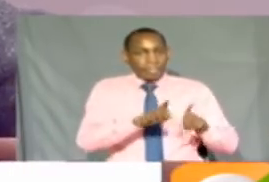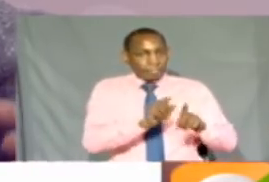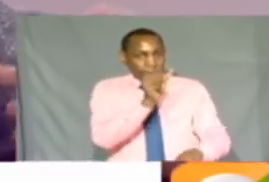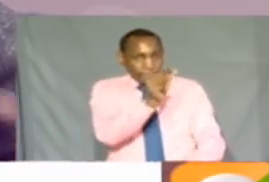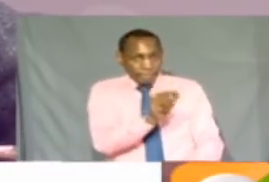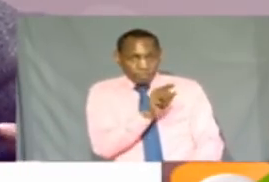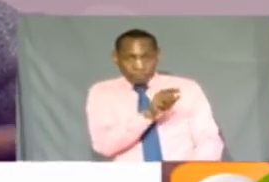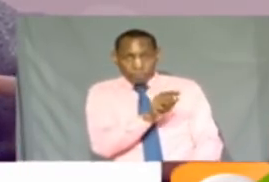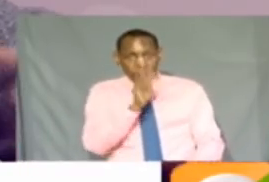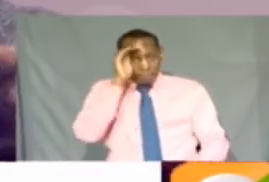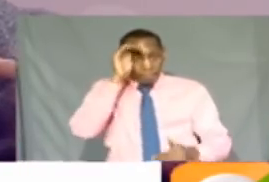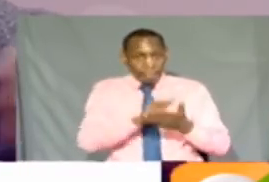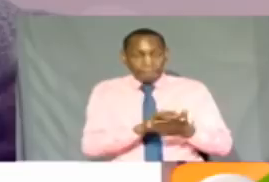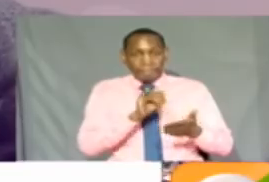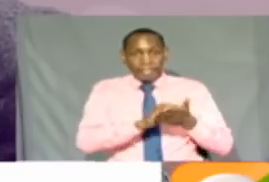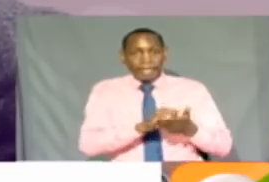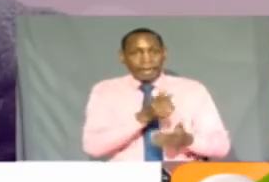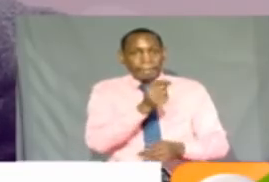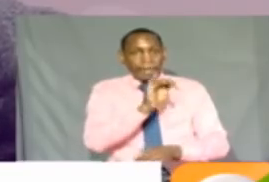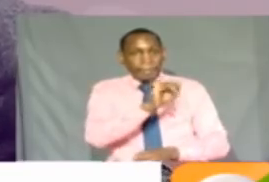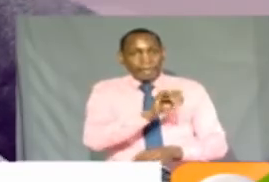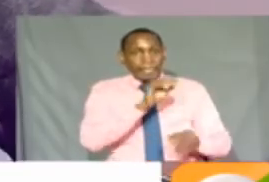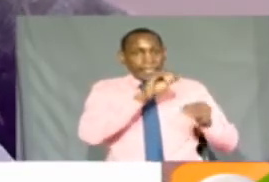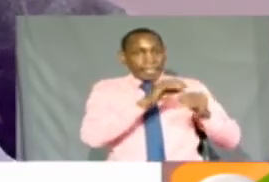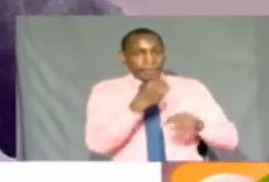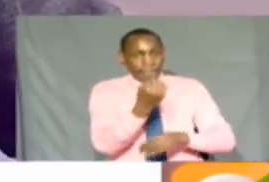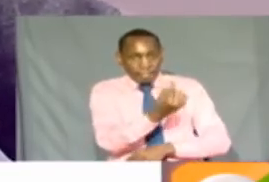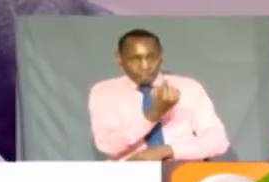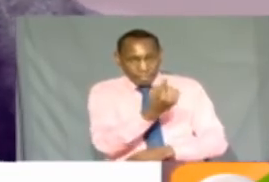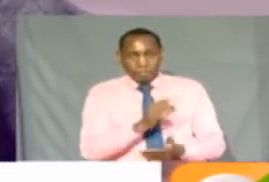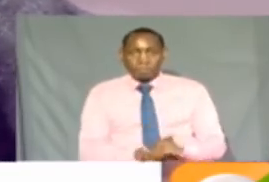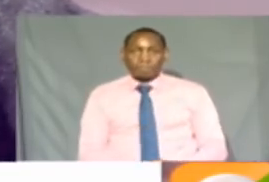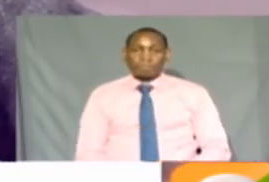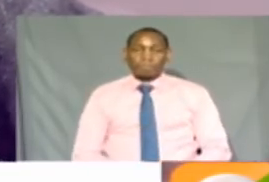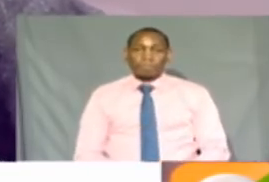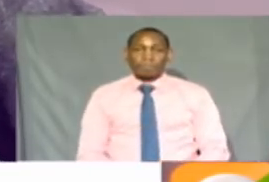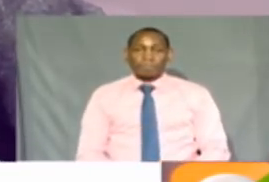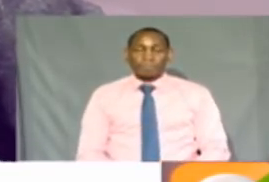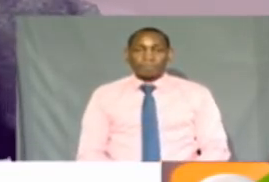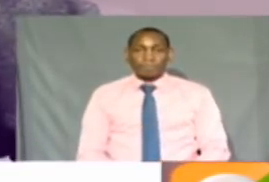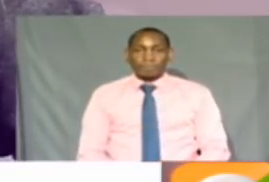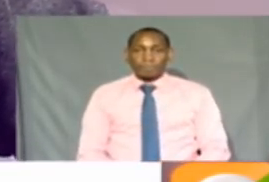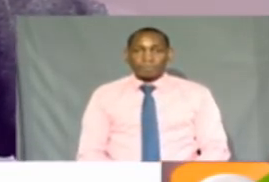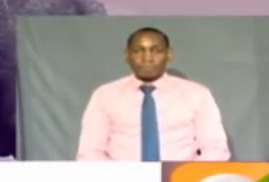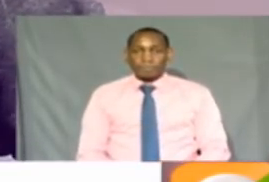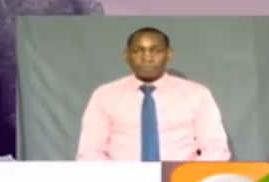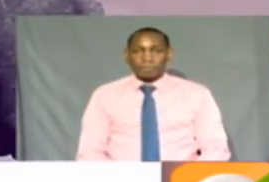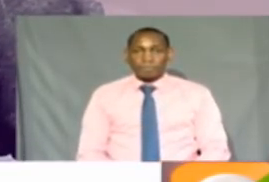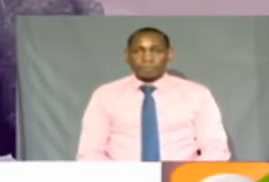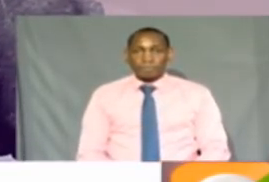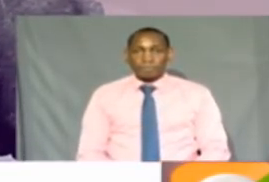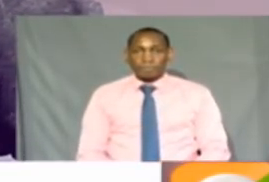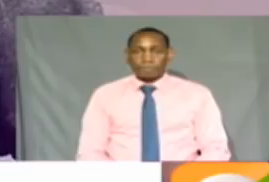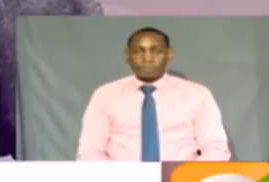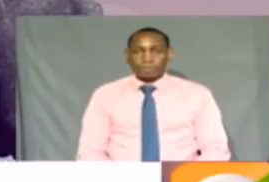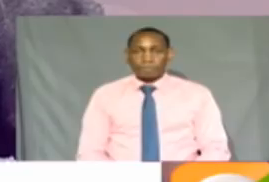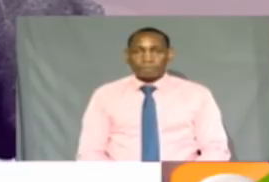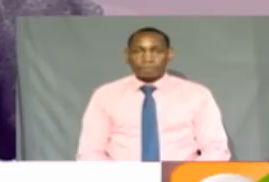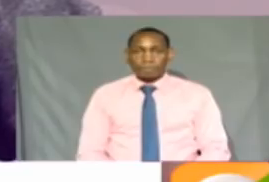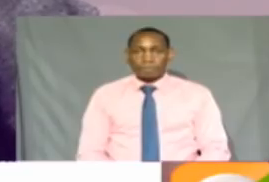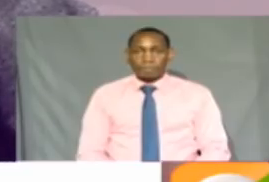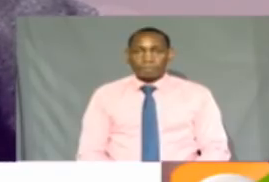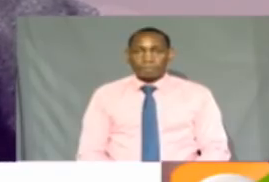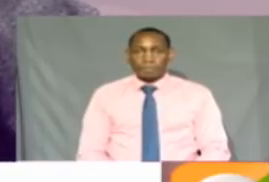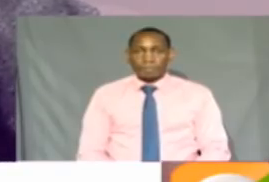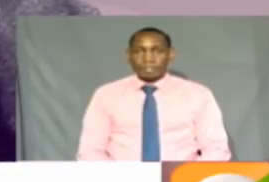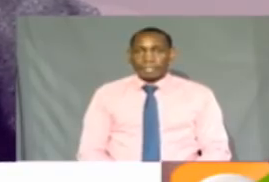that their money is their money and invests their money. I find that absurd. I've seen people say no. Yeah. When I tell